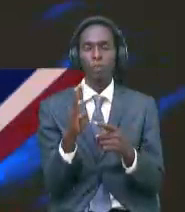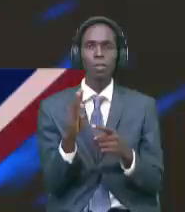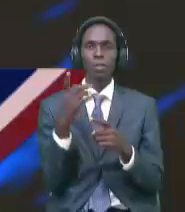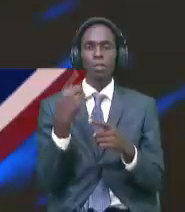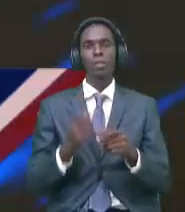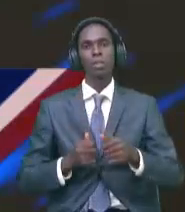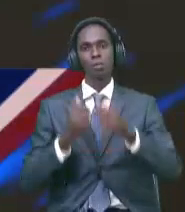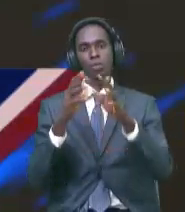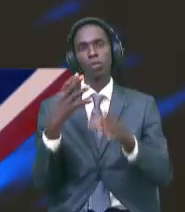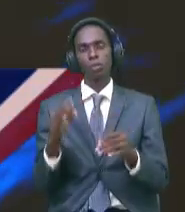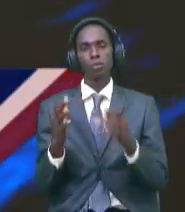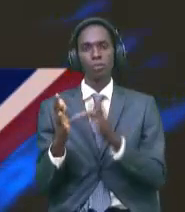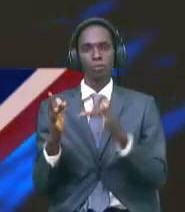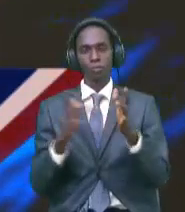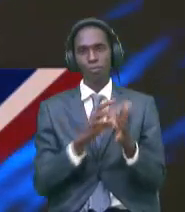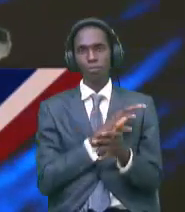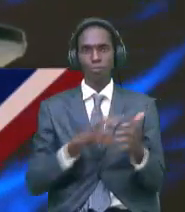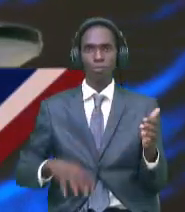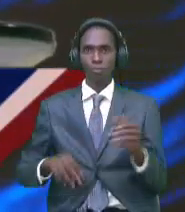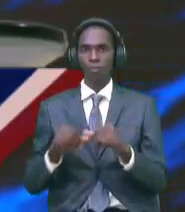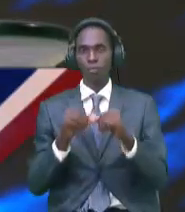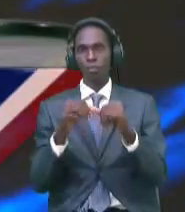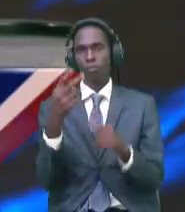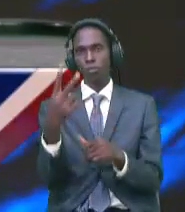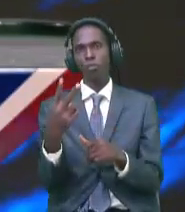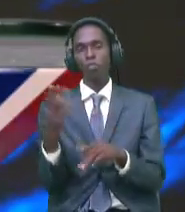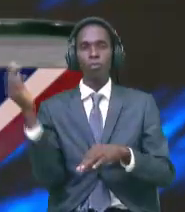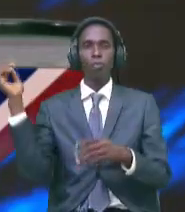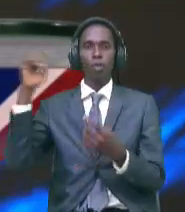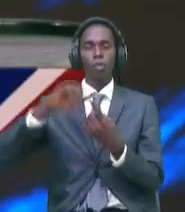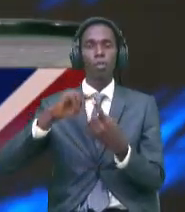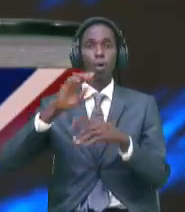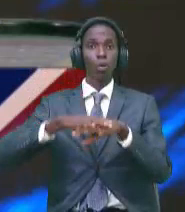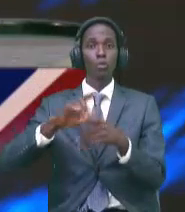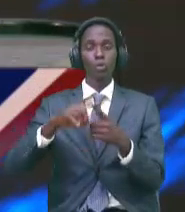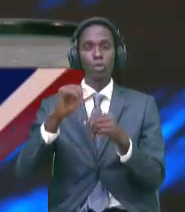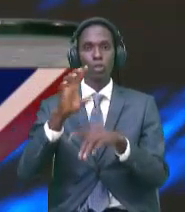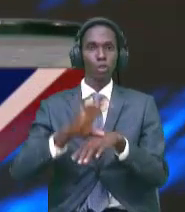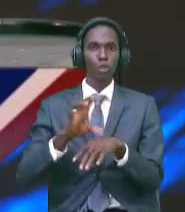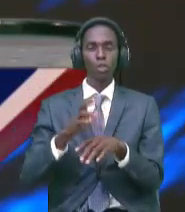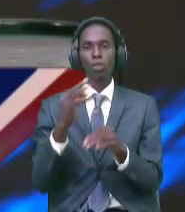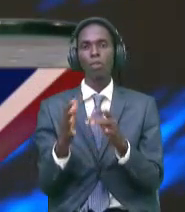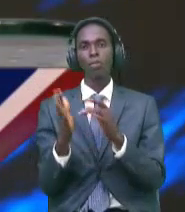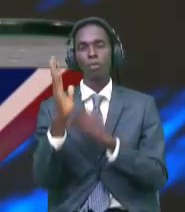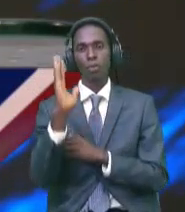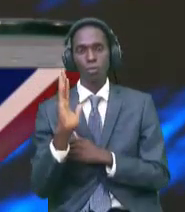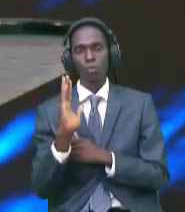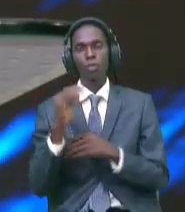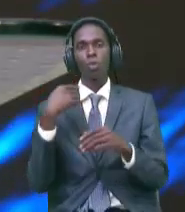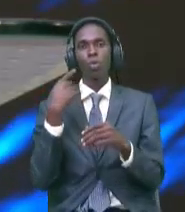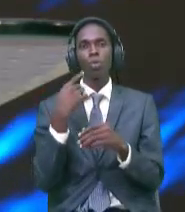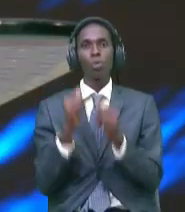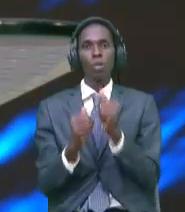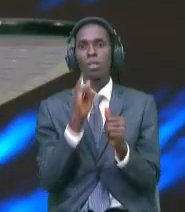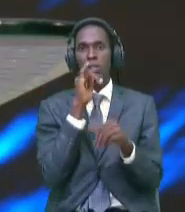our brother. Look at verse 2. In verse 2, unto the church of God, which is at